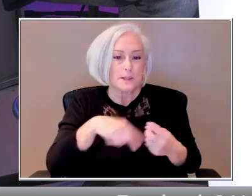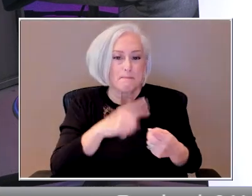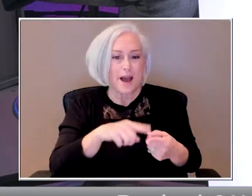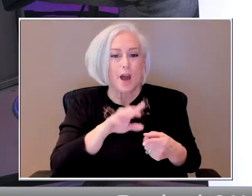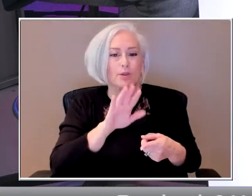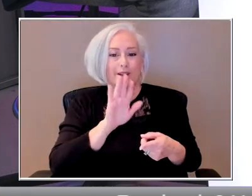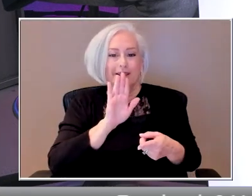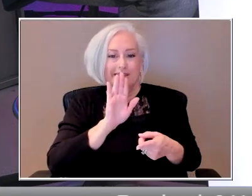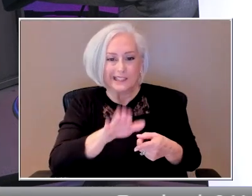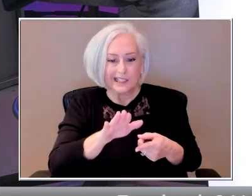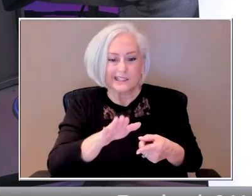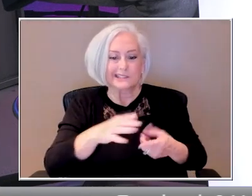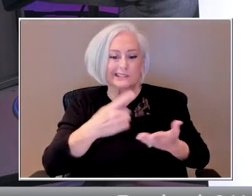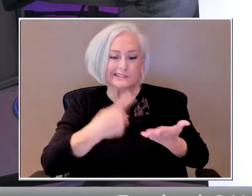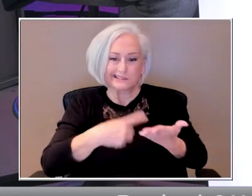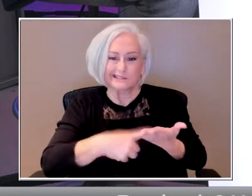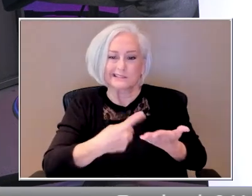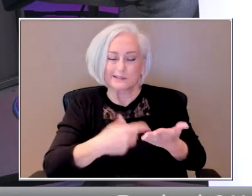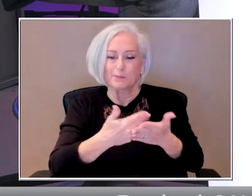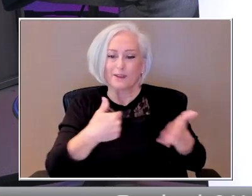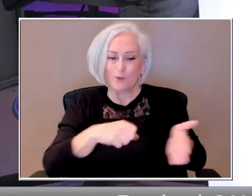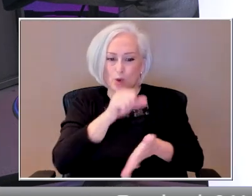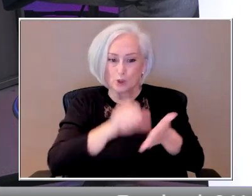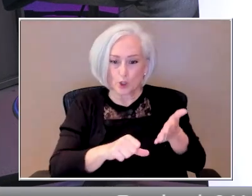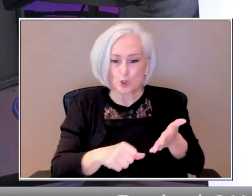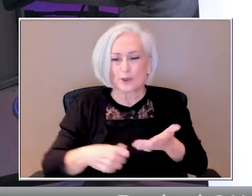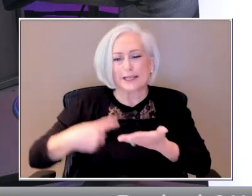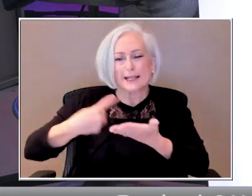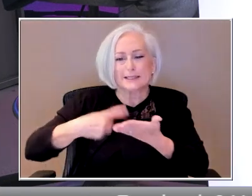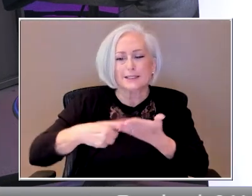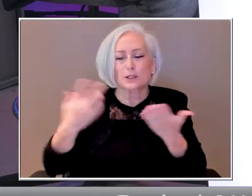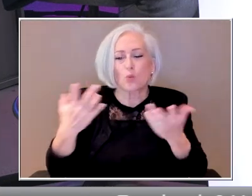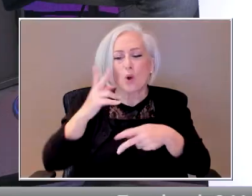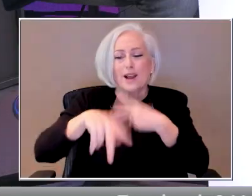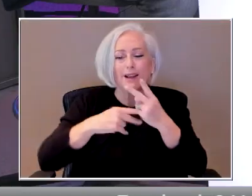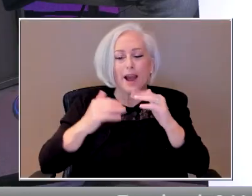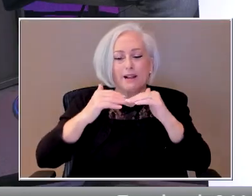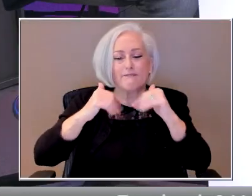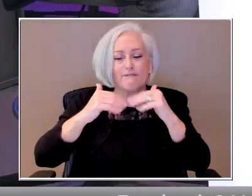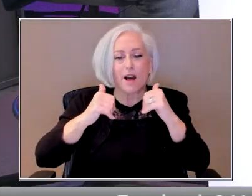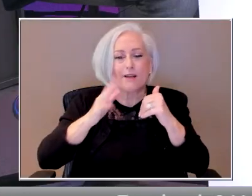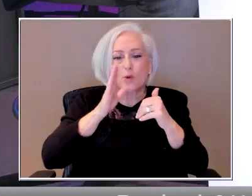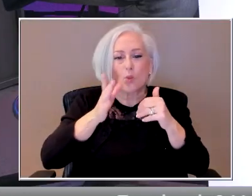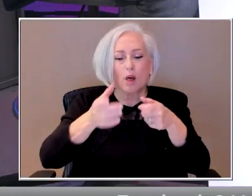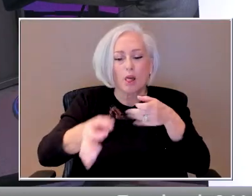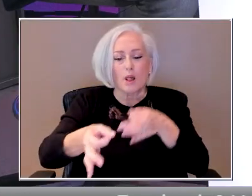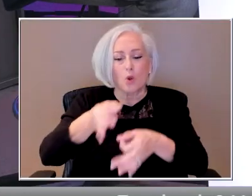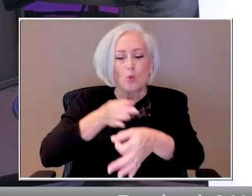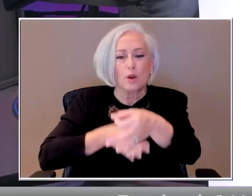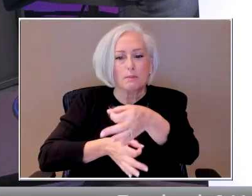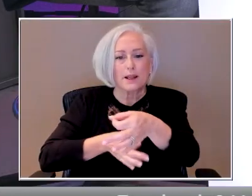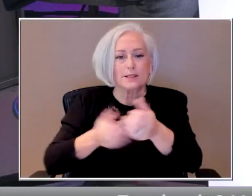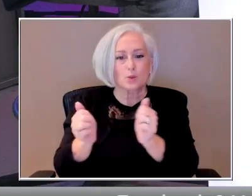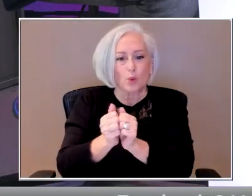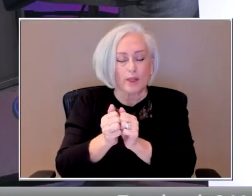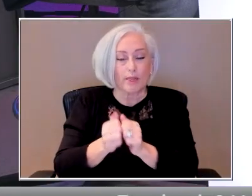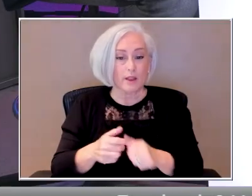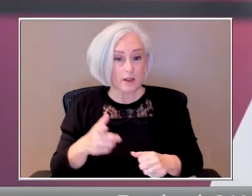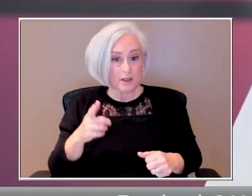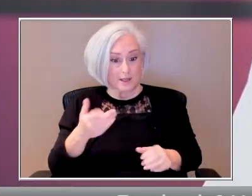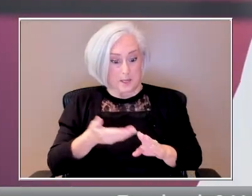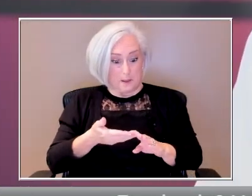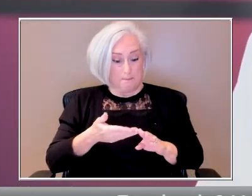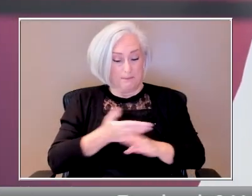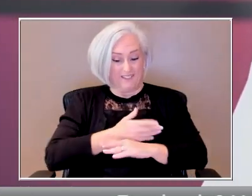surgery. And how much time did Luke have before it ruptured, would you estimate? That's really hard to